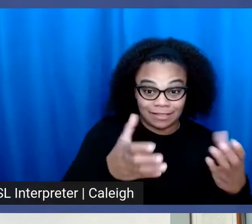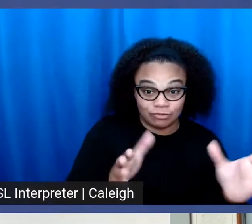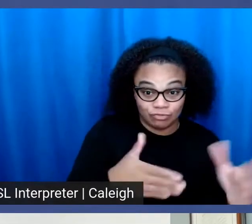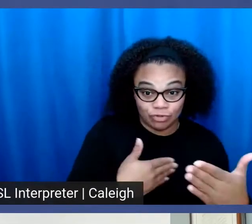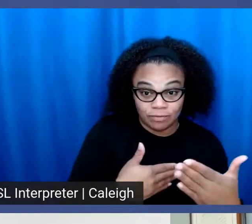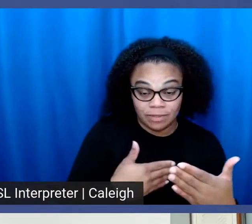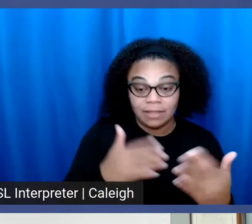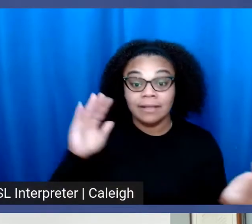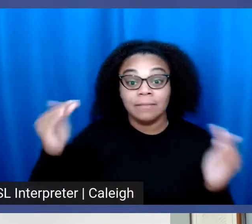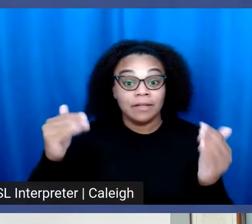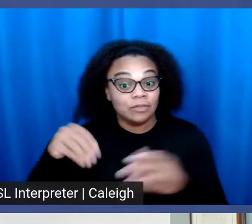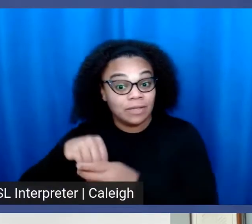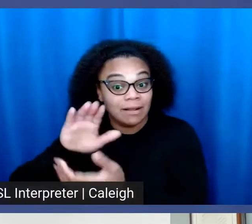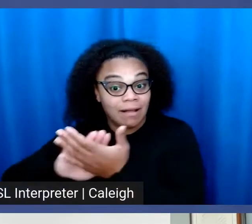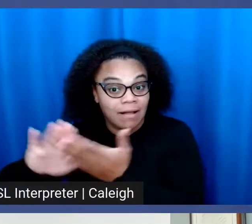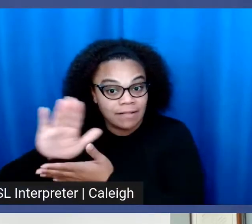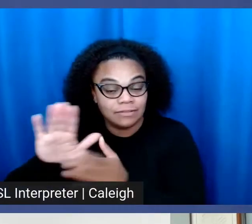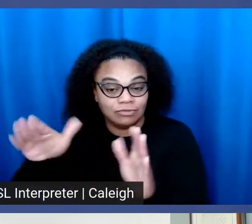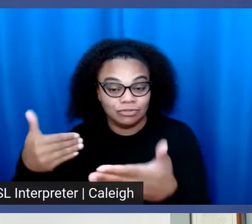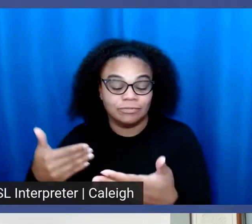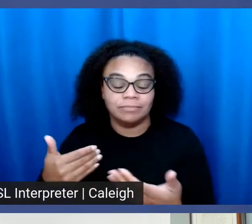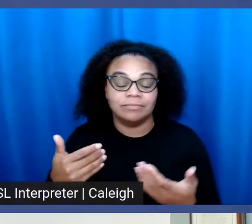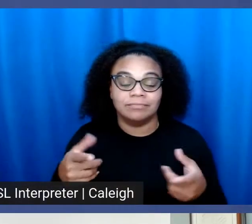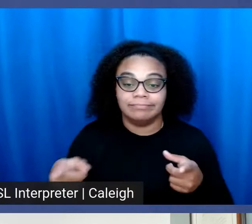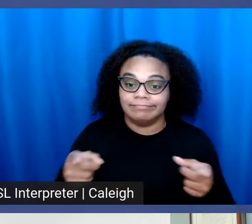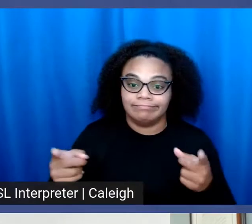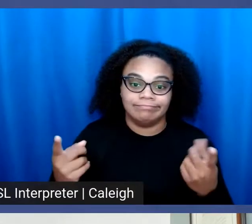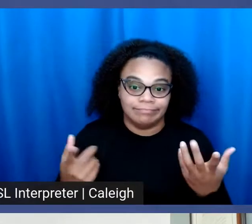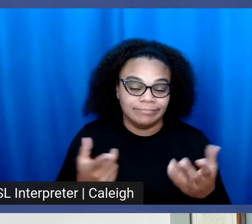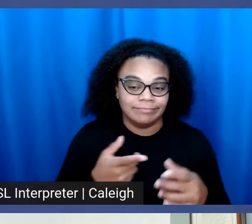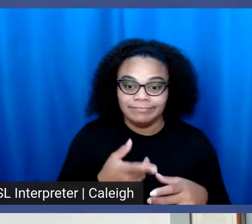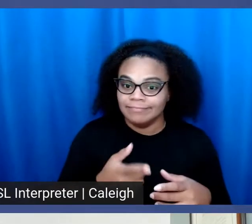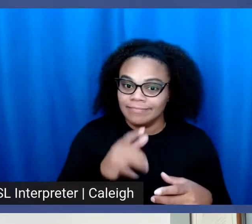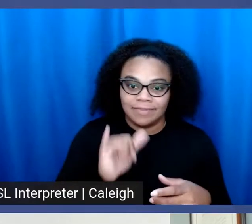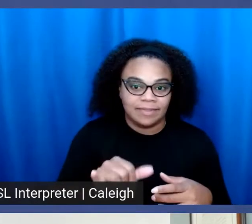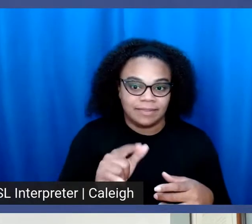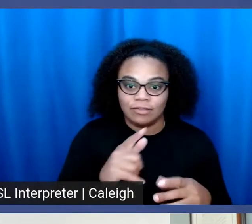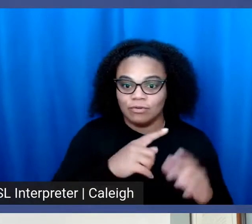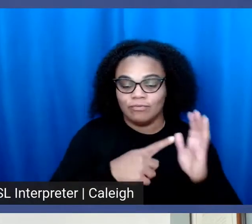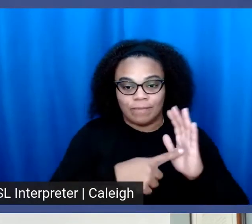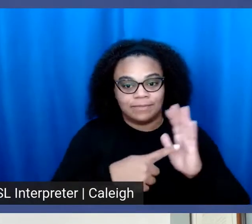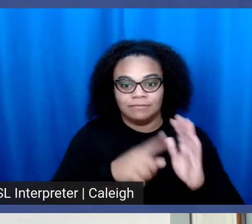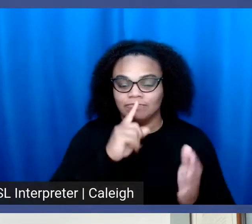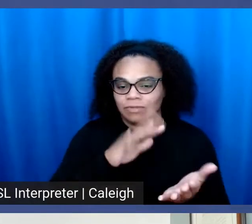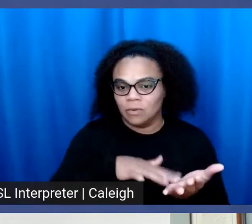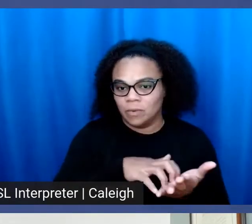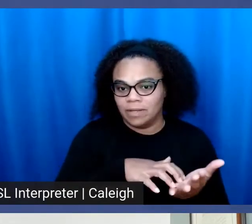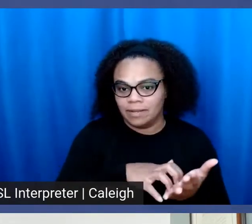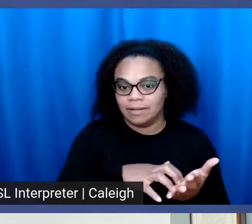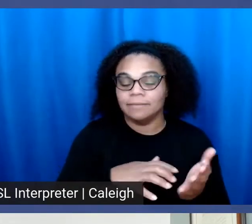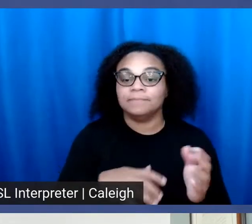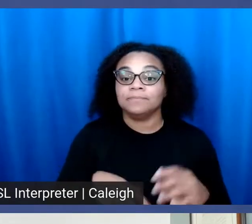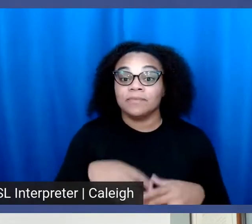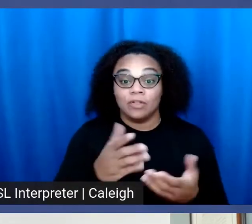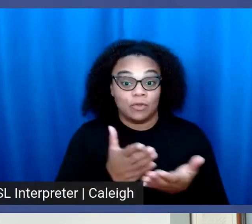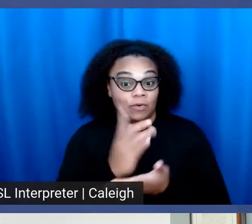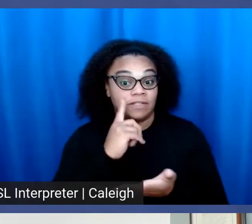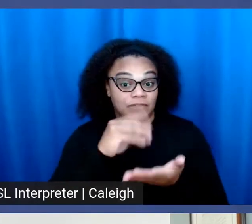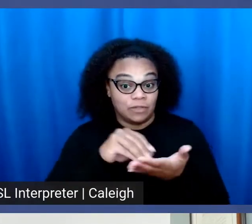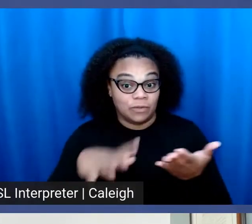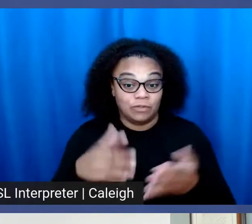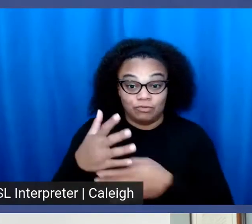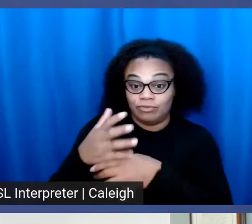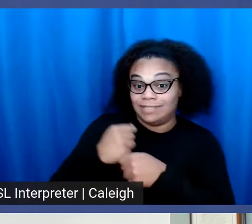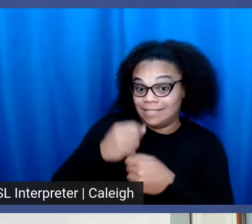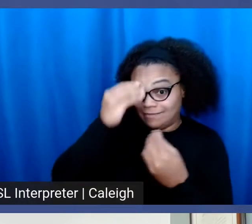rights are perhaps surprisingly weak. In some sense, the rights of the student to receive information might have more First